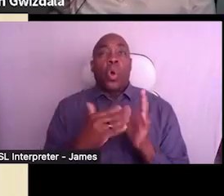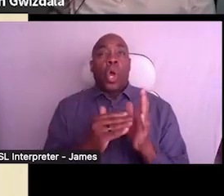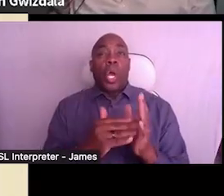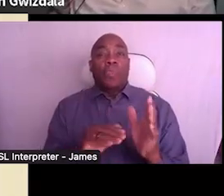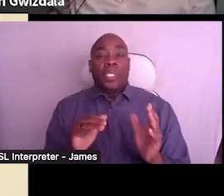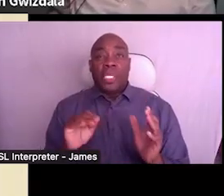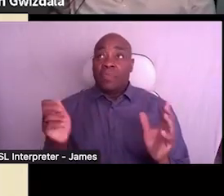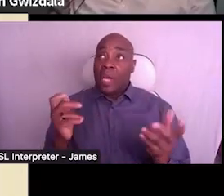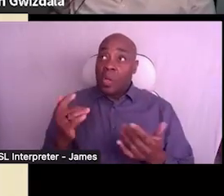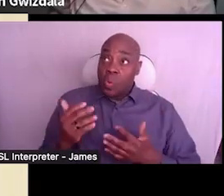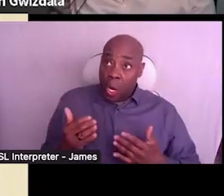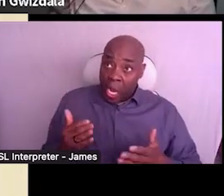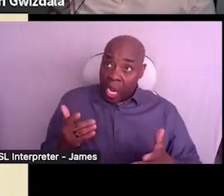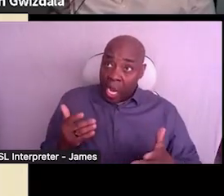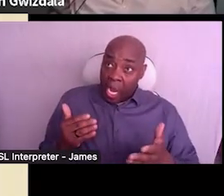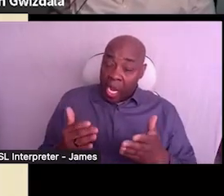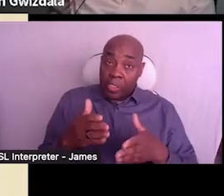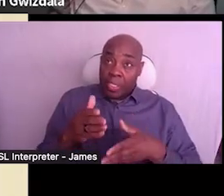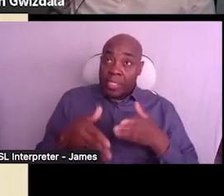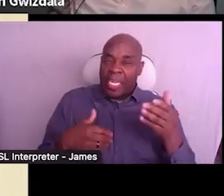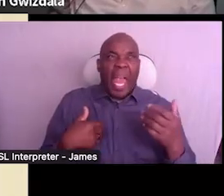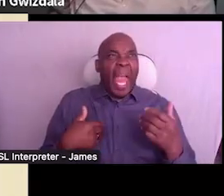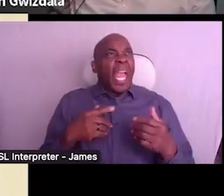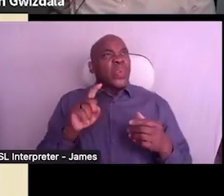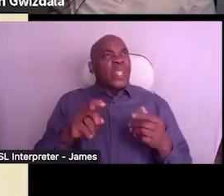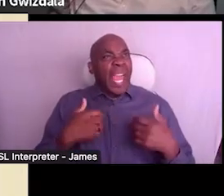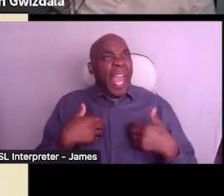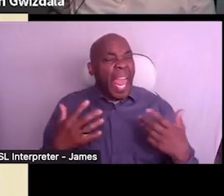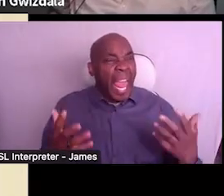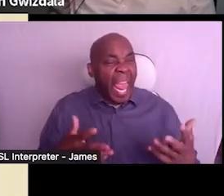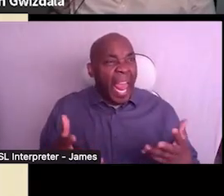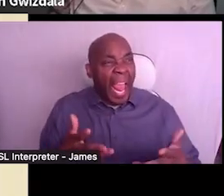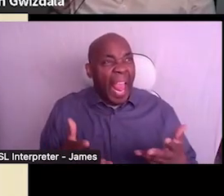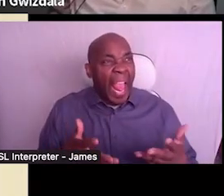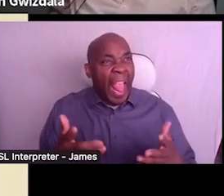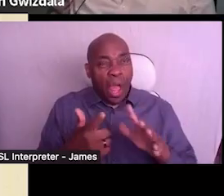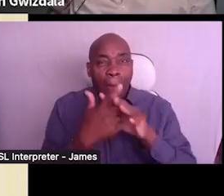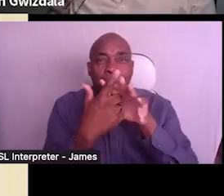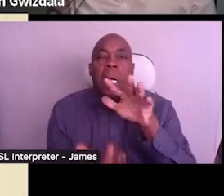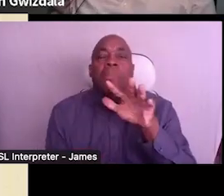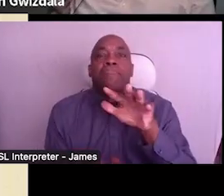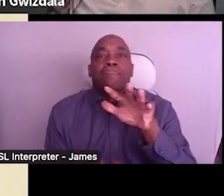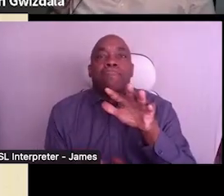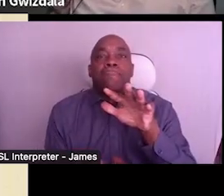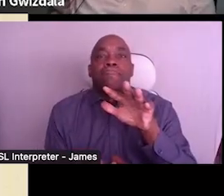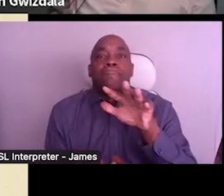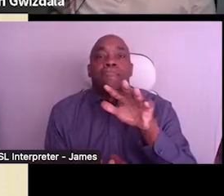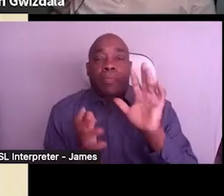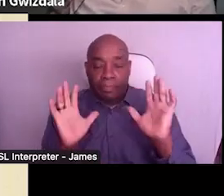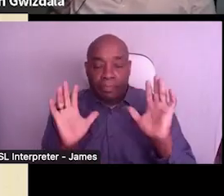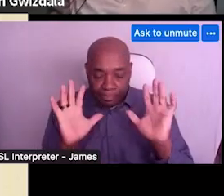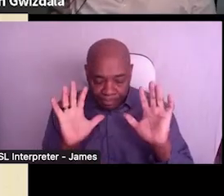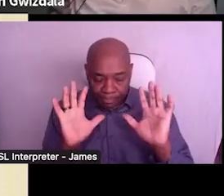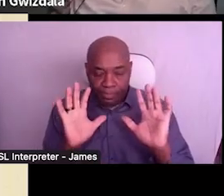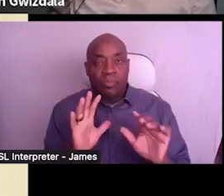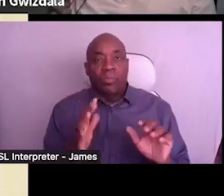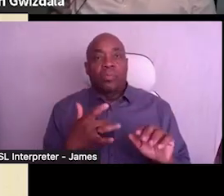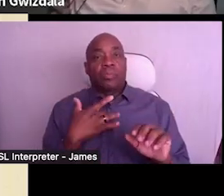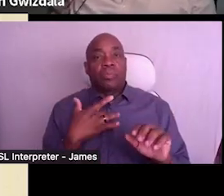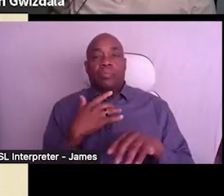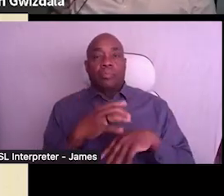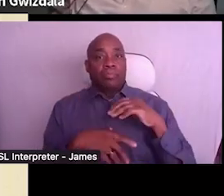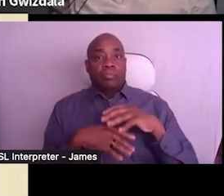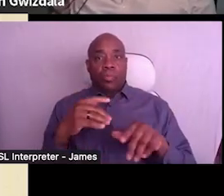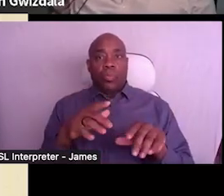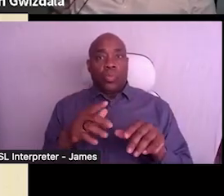if I wait till the end, people will say, I had a question, but I don't remember what it was now. So feel free to